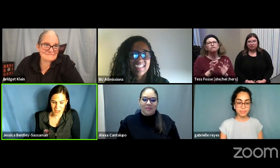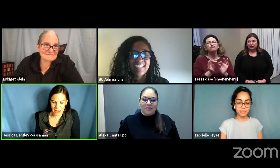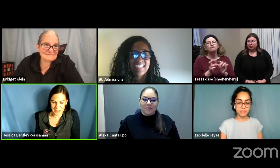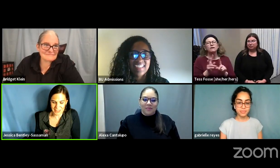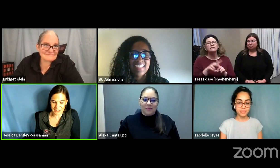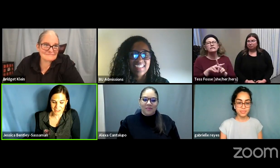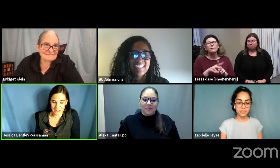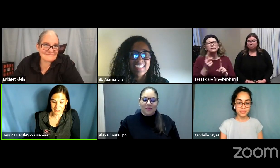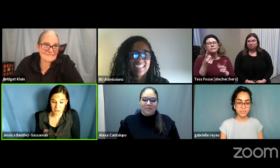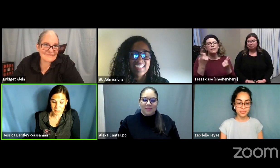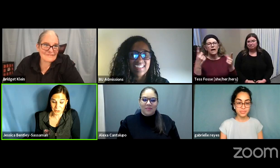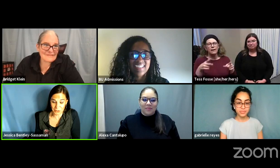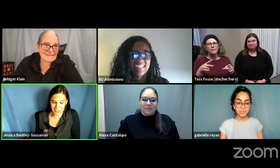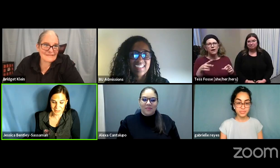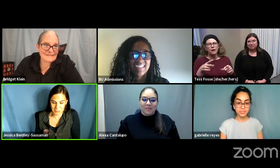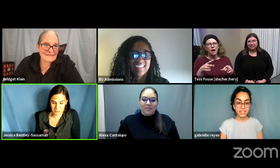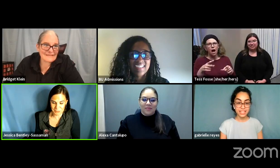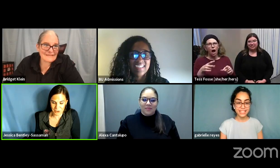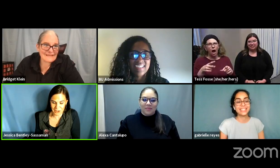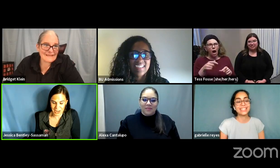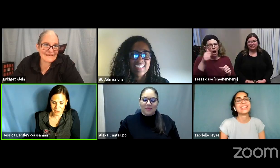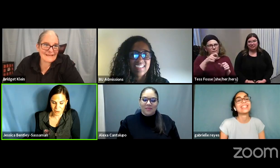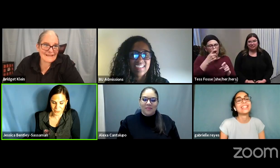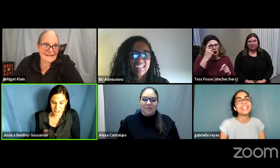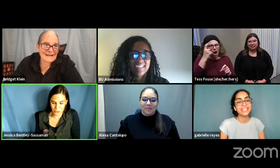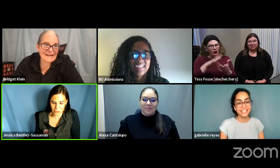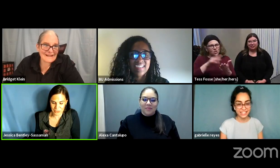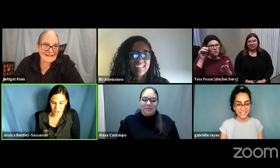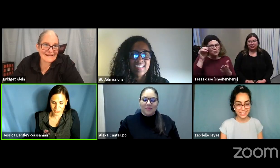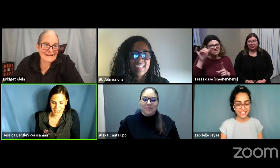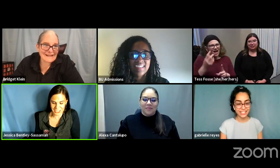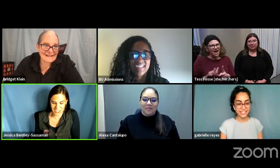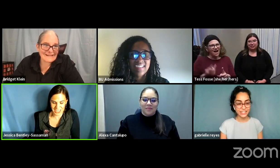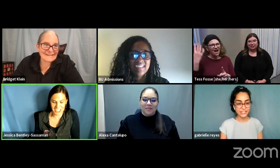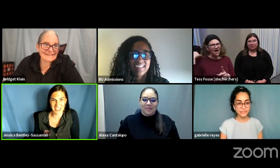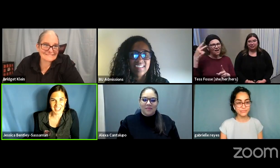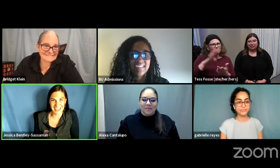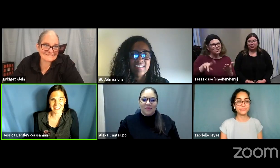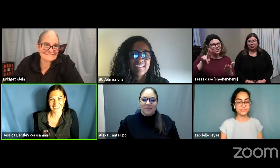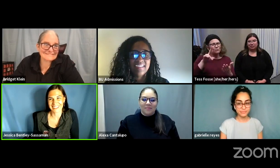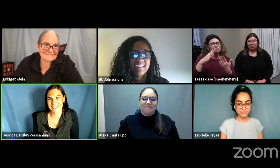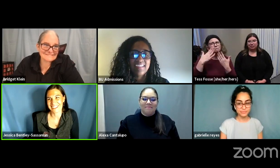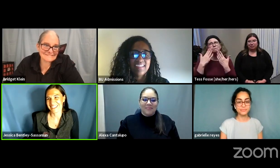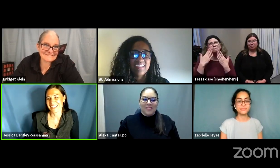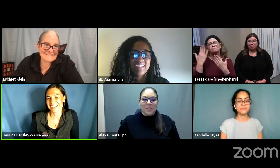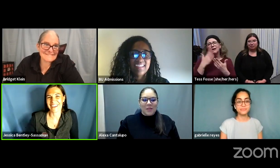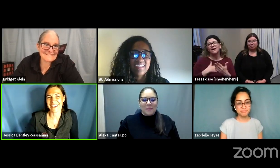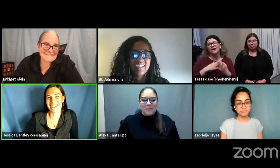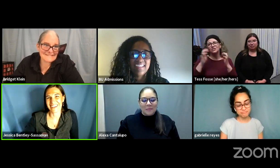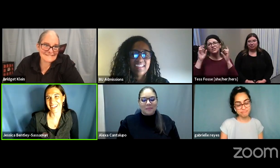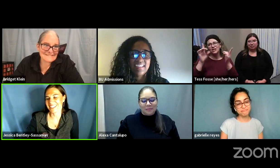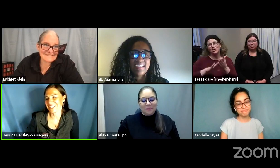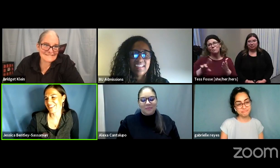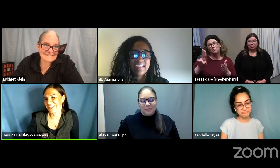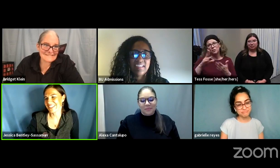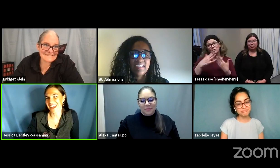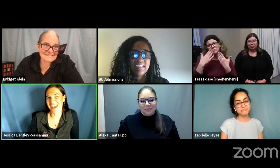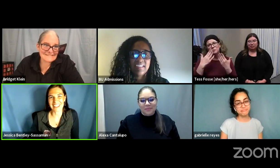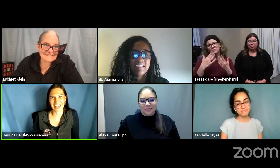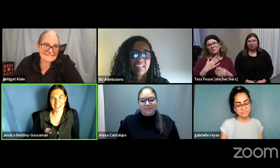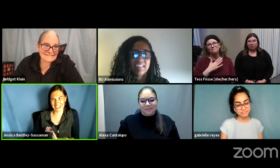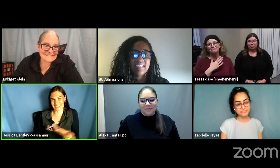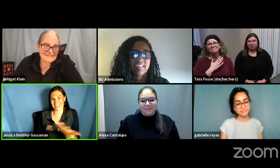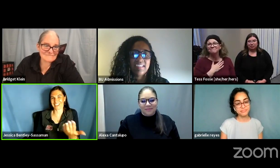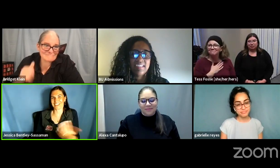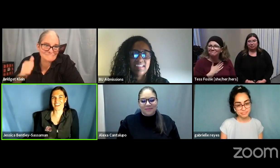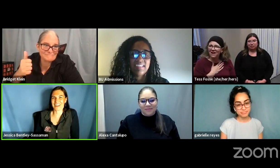something will happen that I vividly remember learning at Bloomsburg, and I'm always so grateful for the education there. So I just wanted to add